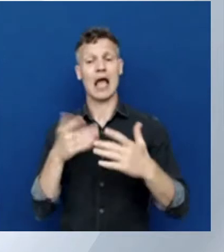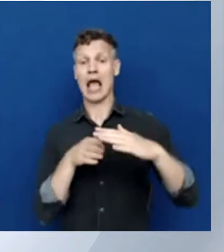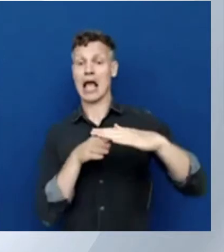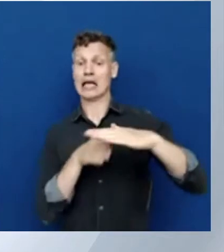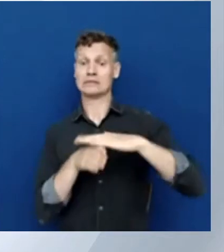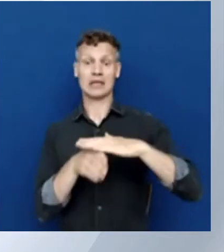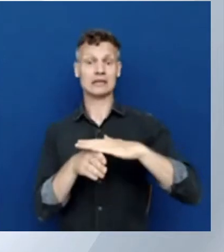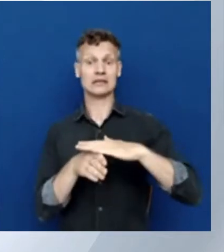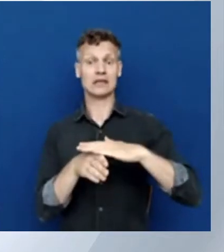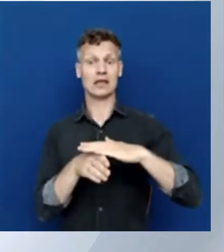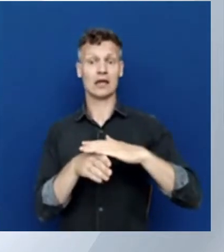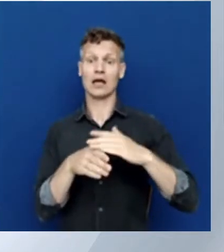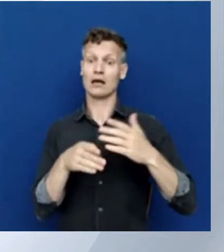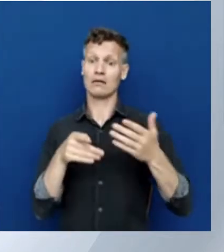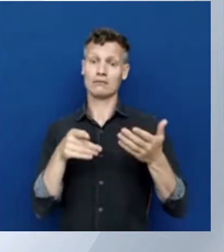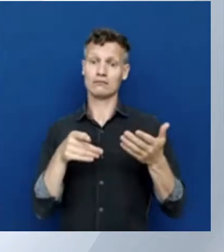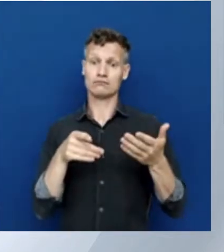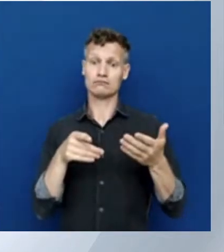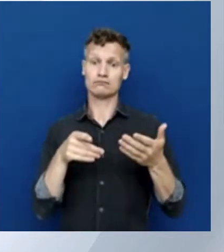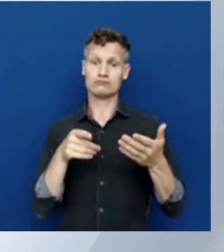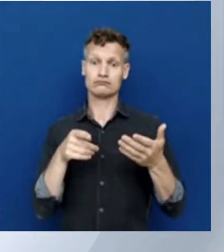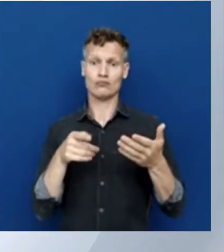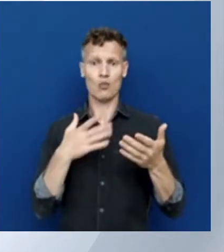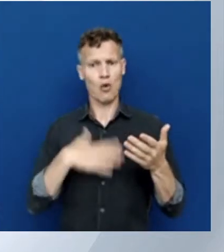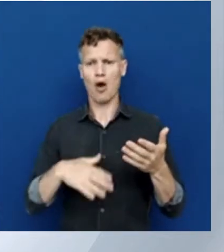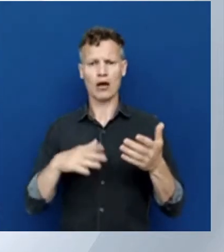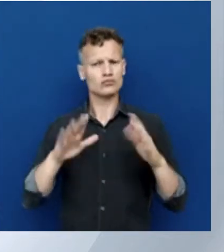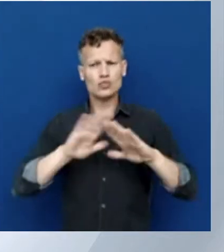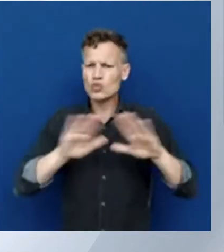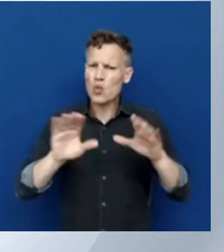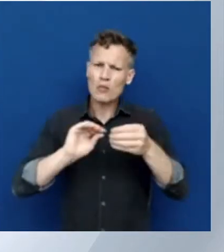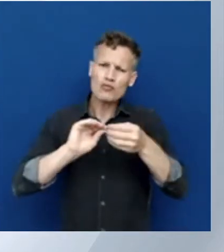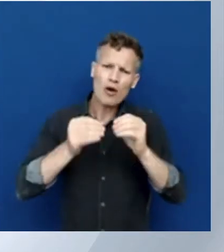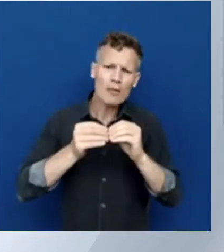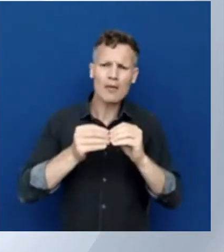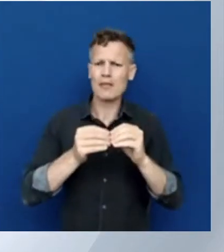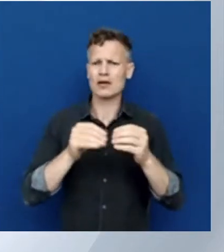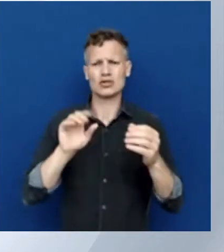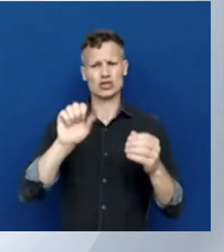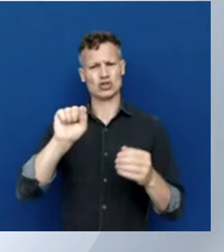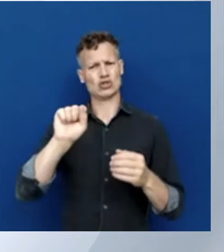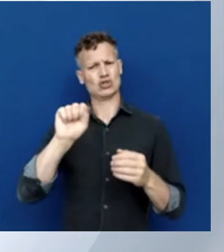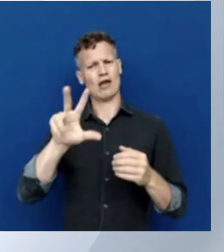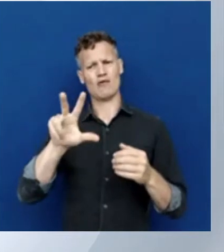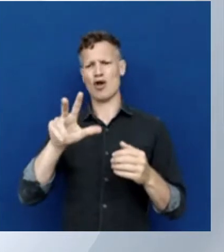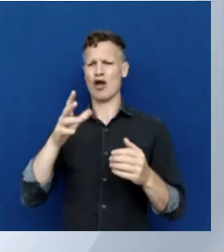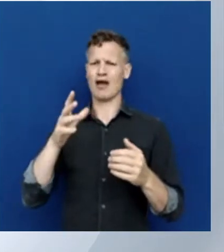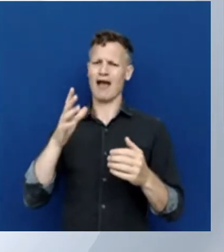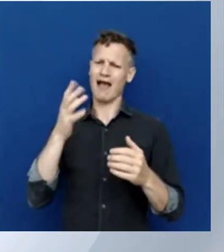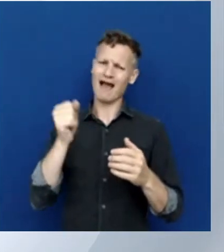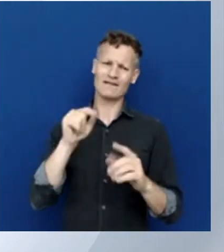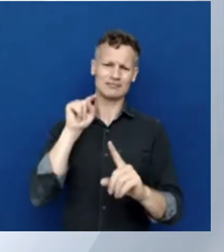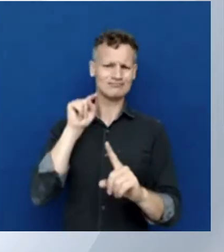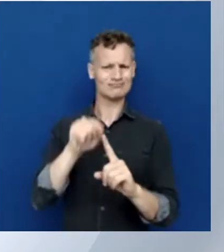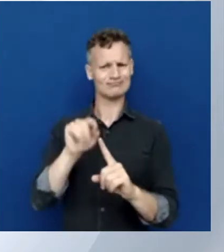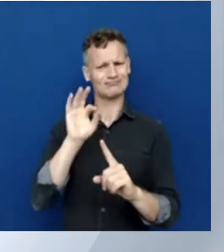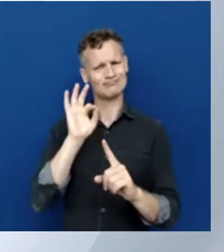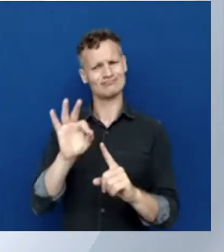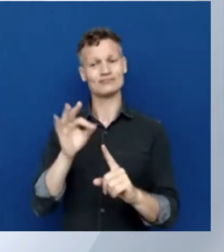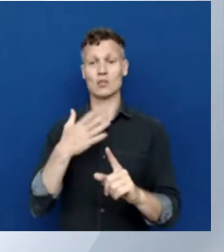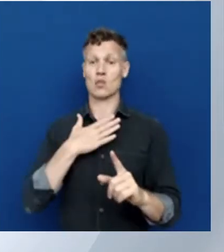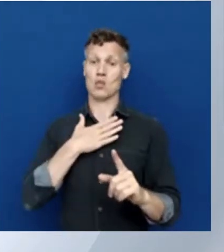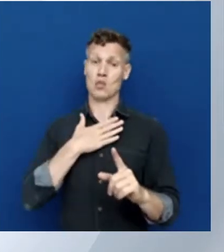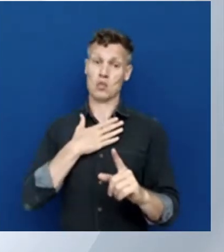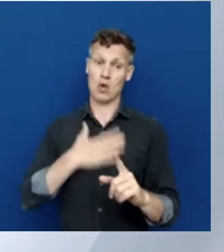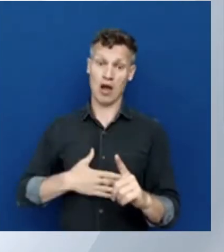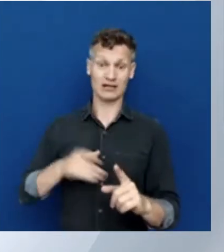to create bug-free accessible software. To do that, let's start with aligned autonomy. And to do that, we